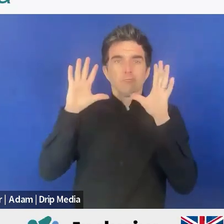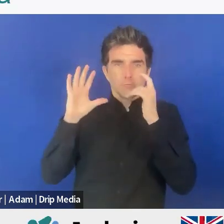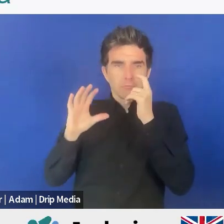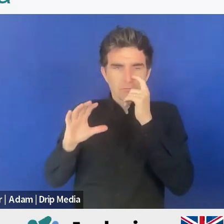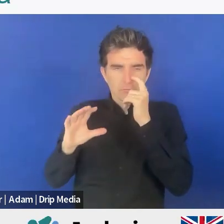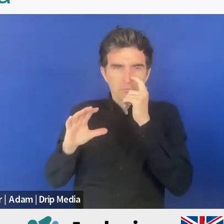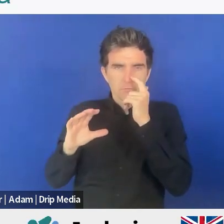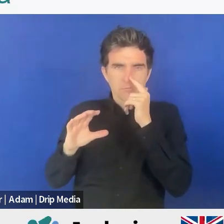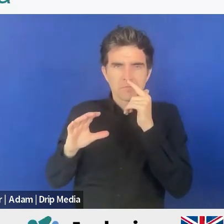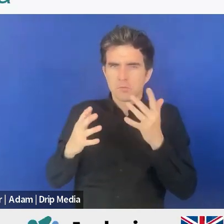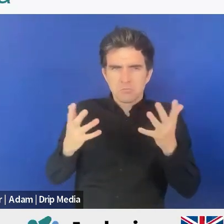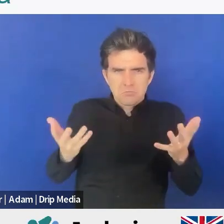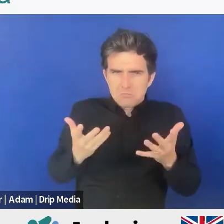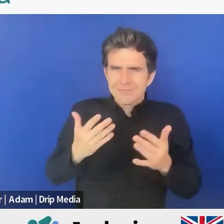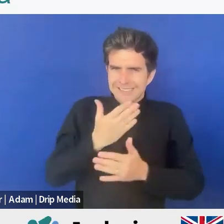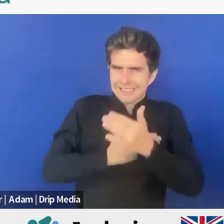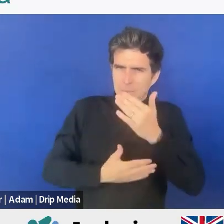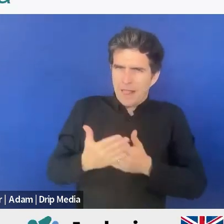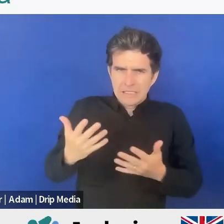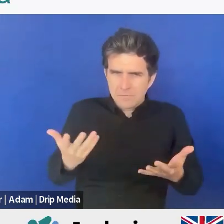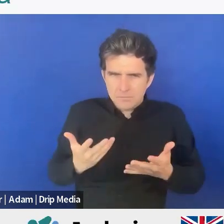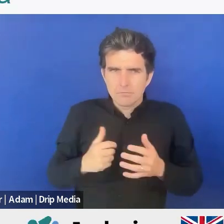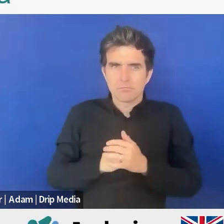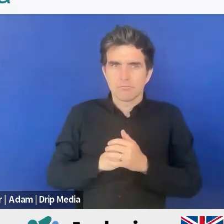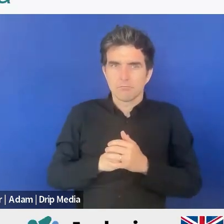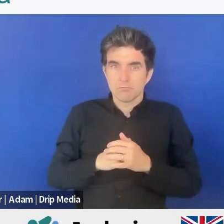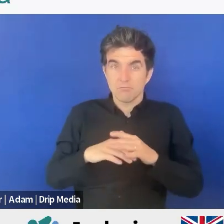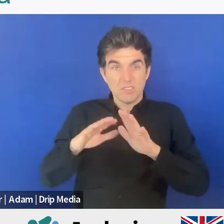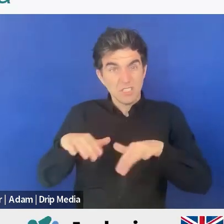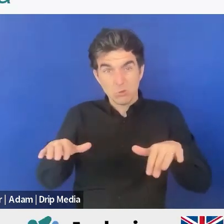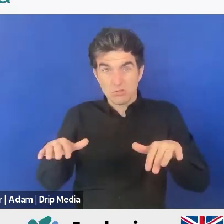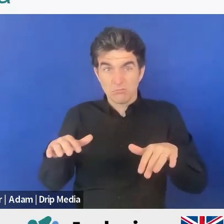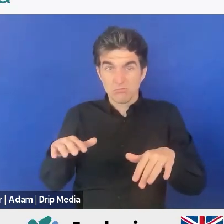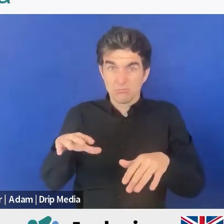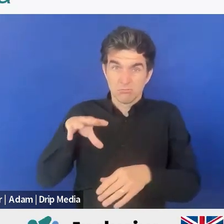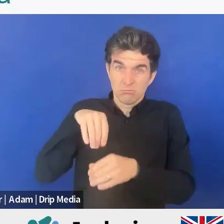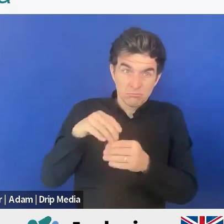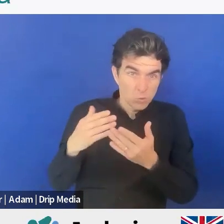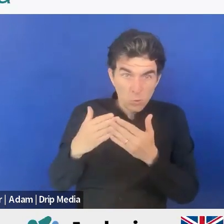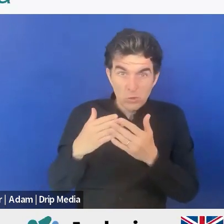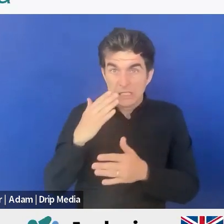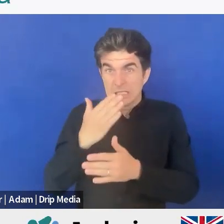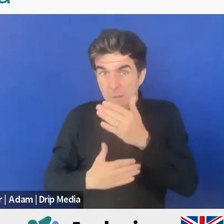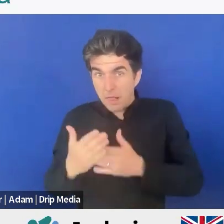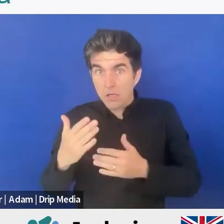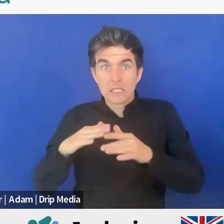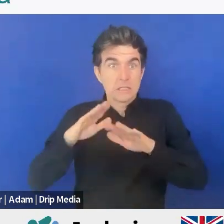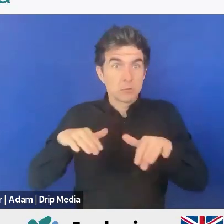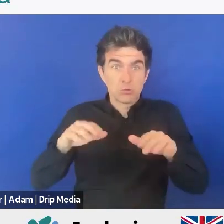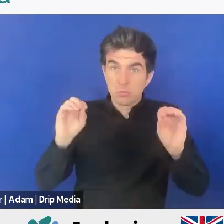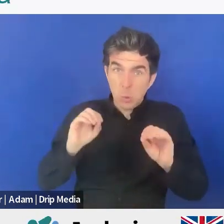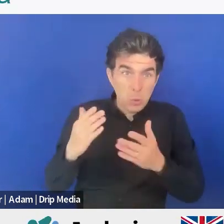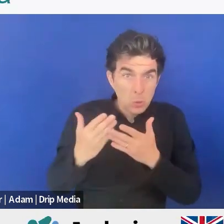in the community are known to people within the school who aren't currently attending. And that helps to create a sort of movement